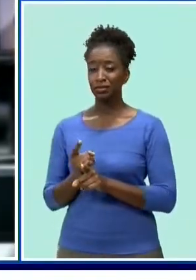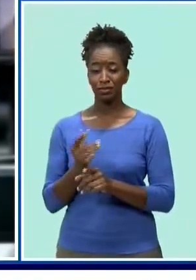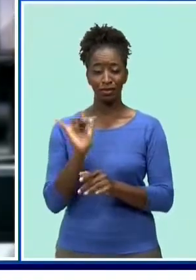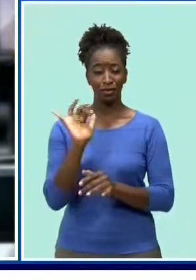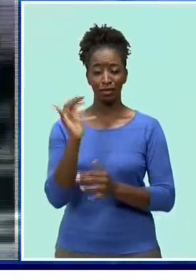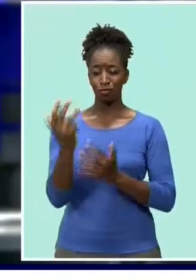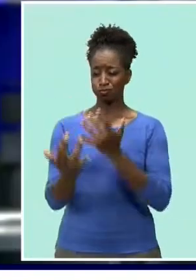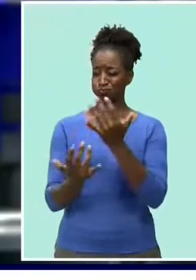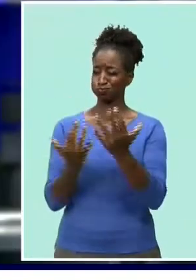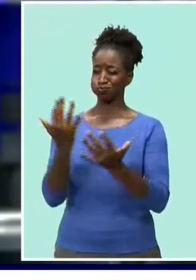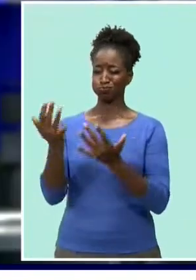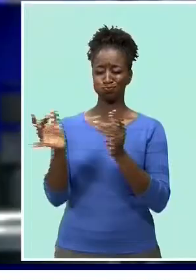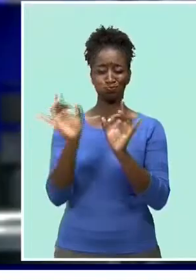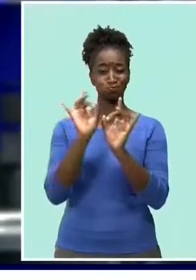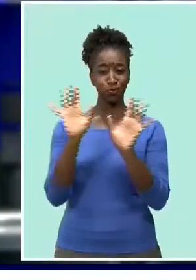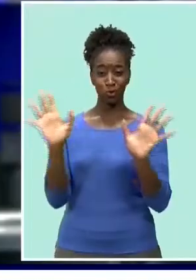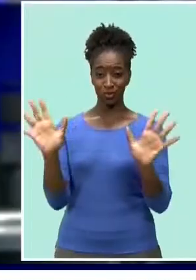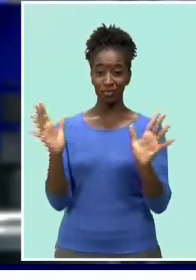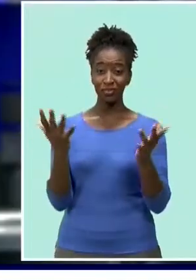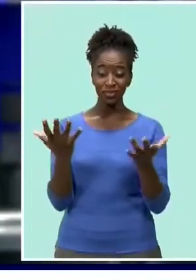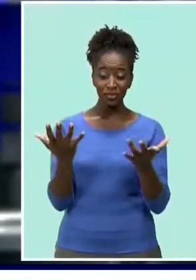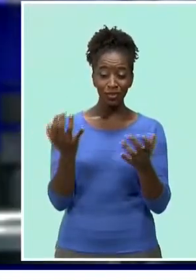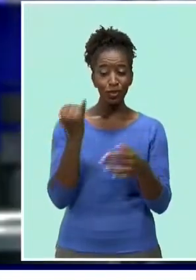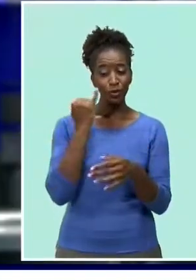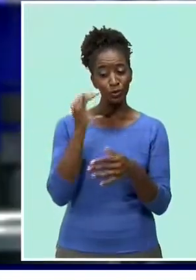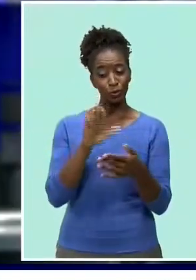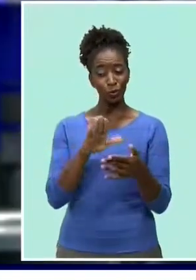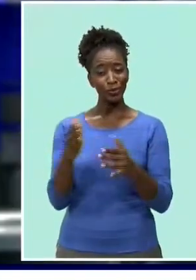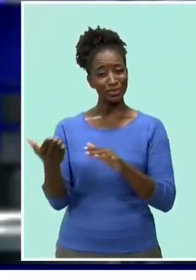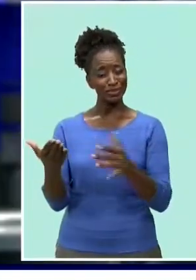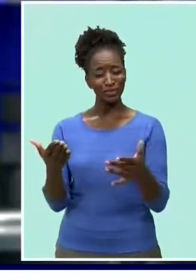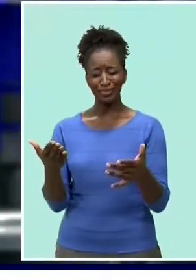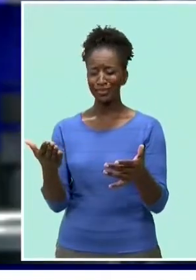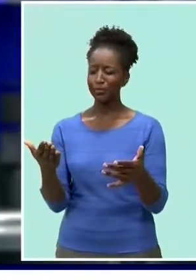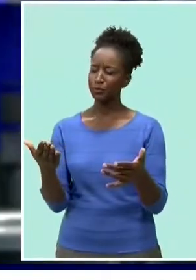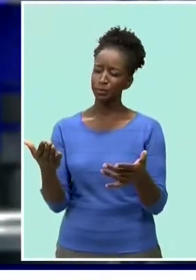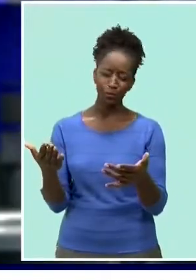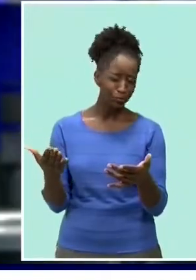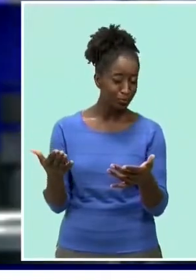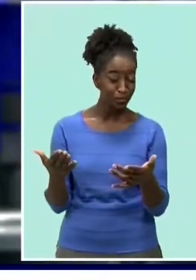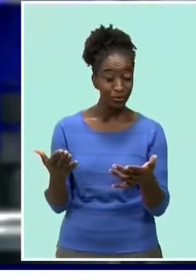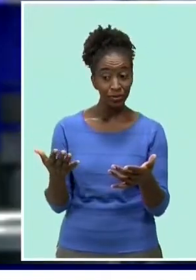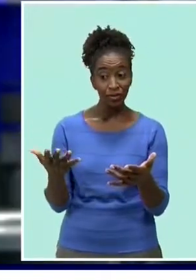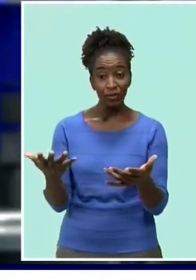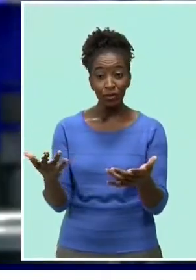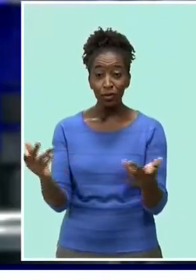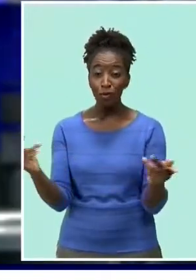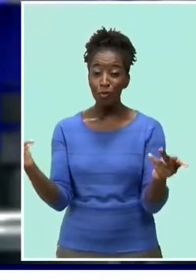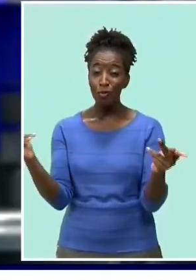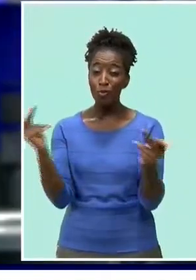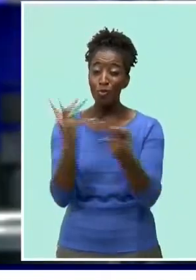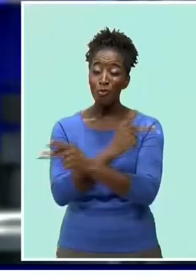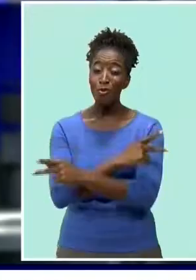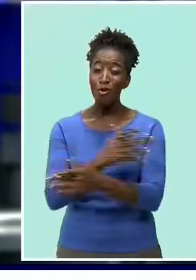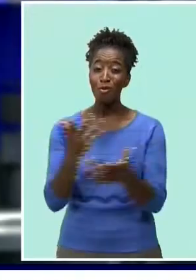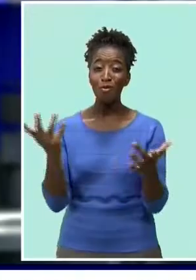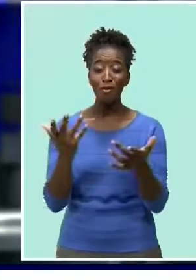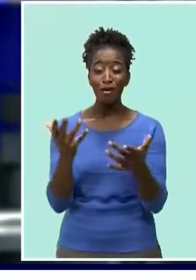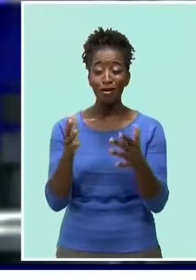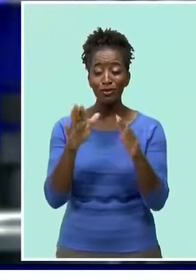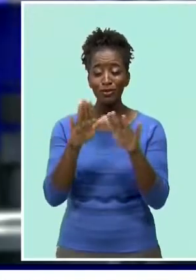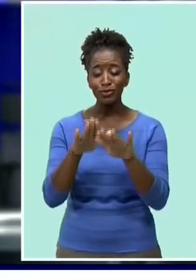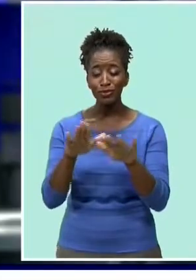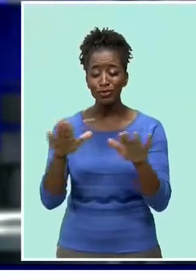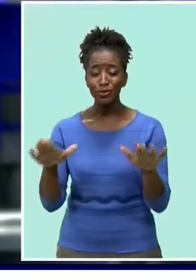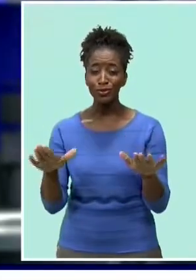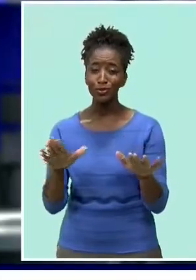terrible scene. And you know, it's always bad when people lose their lives. But the situation is made even worse when children are involved in a tragedy